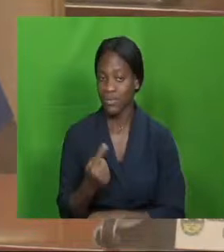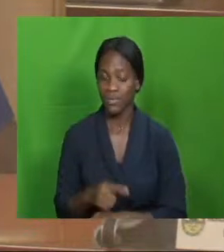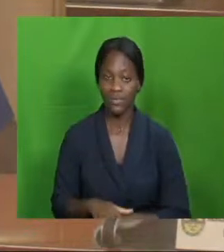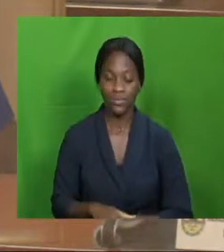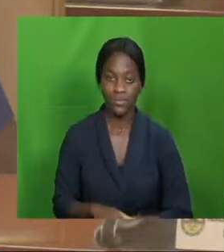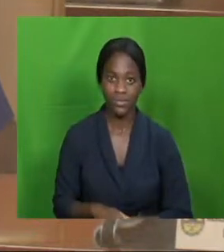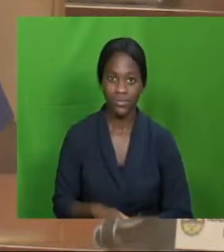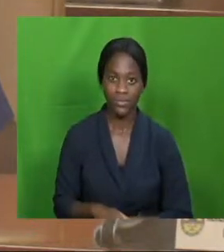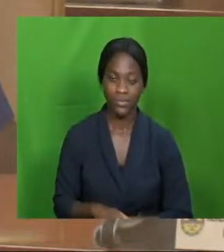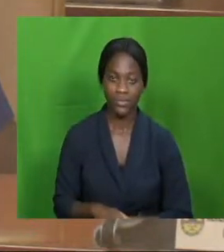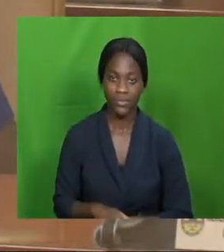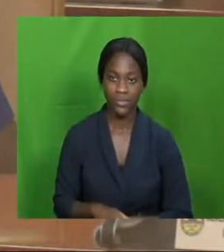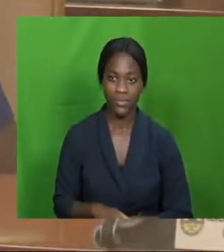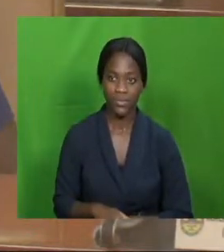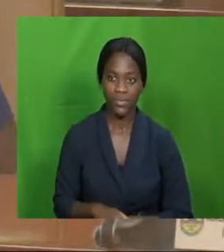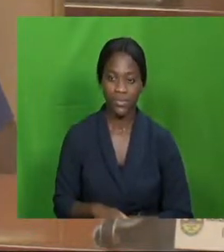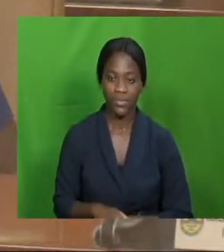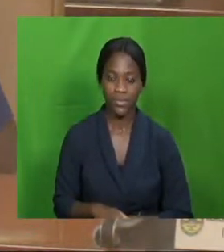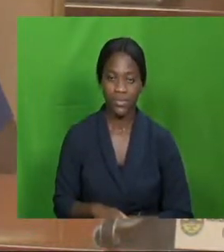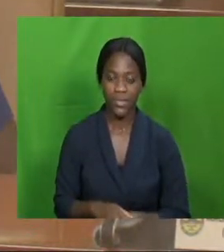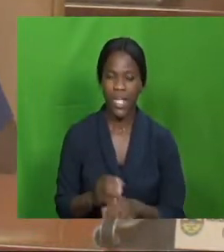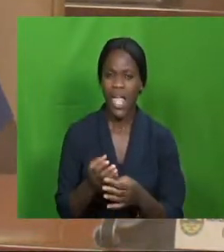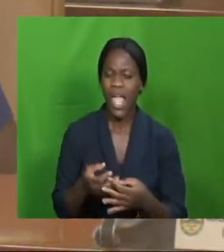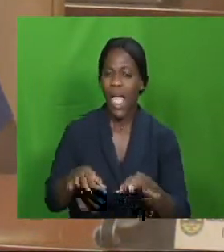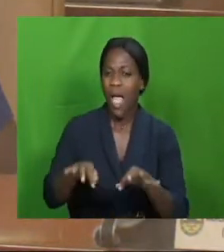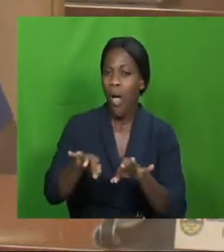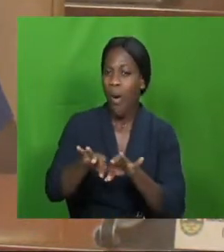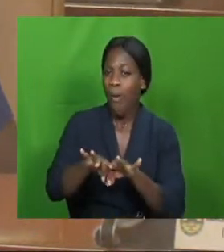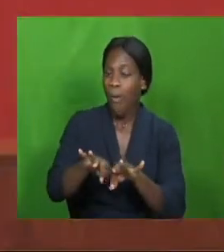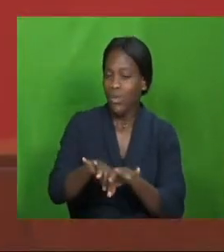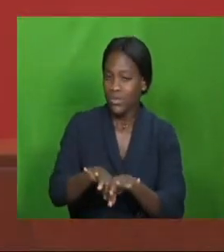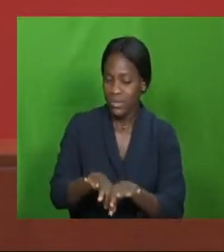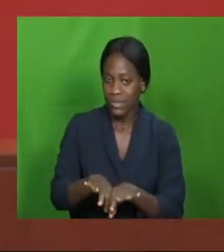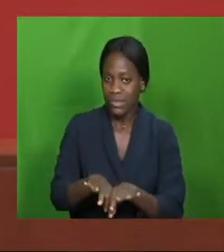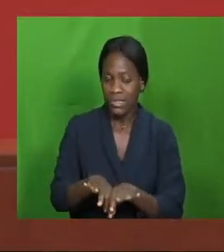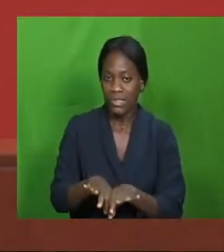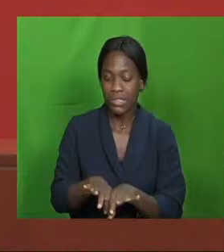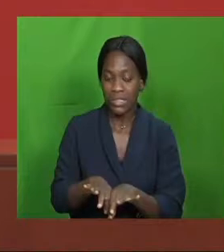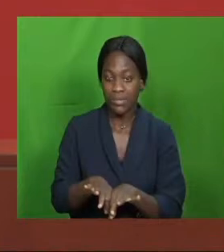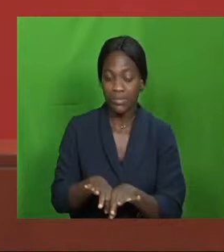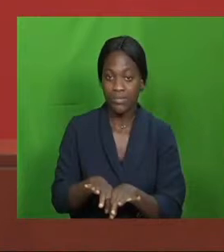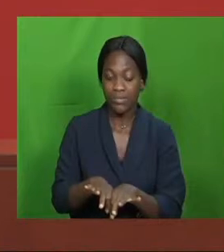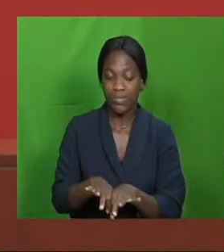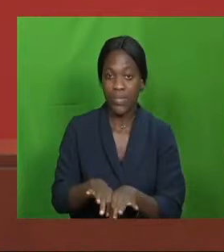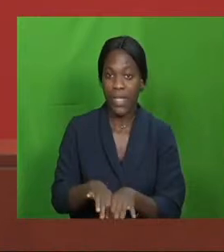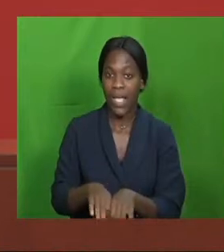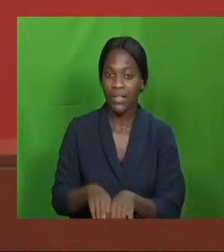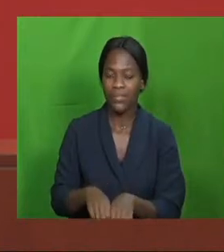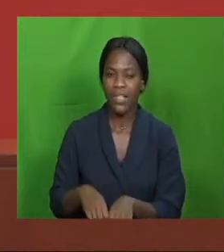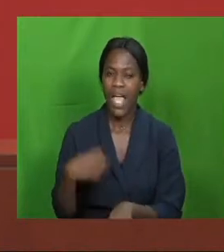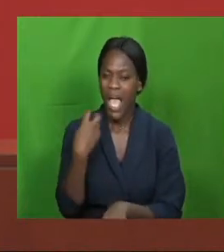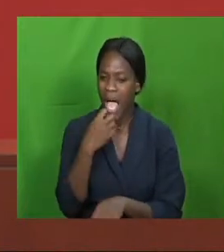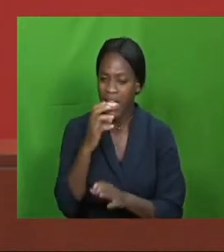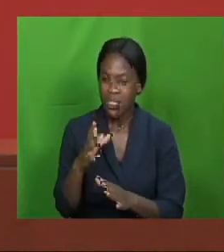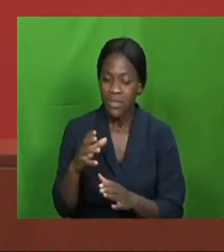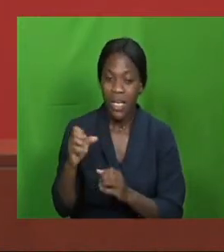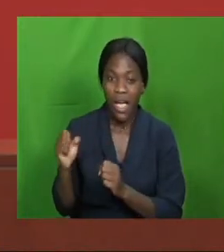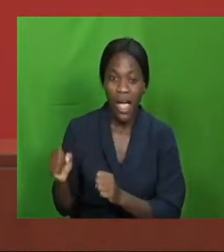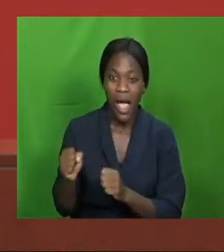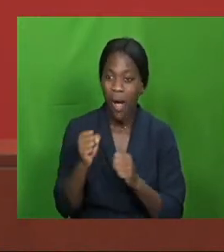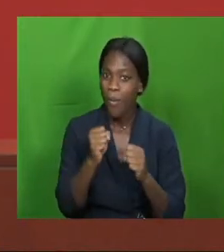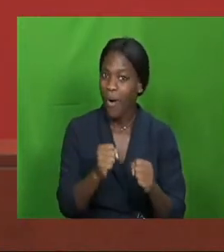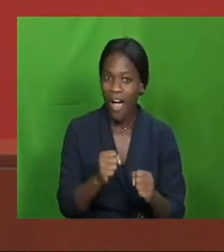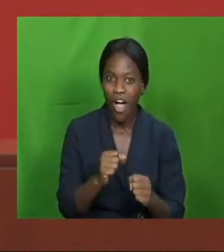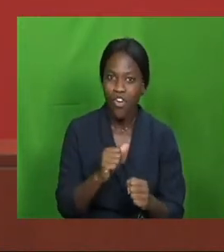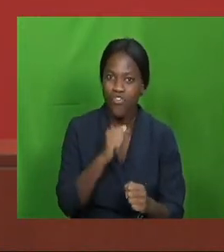It is tried knowledge that the exercise of that power by the Speaker is not subject to